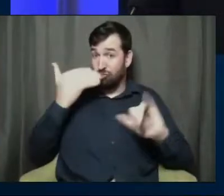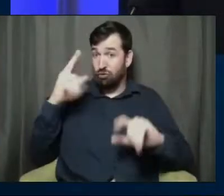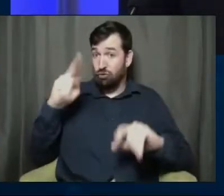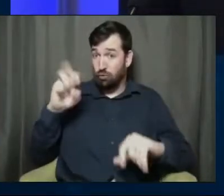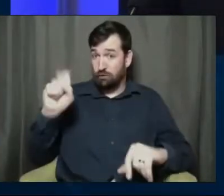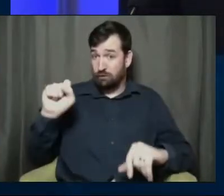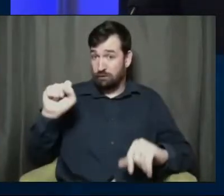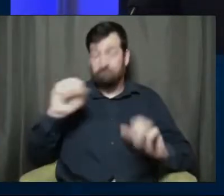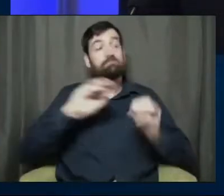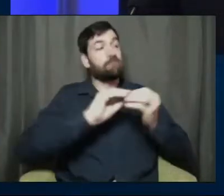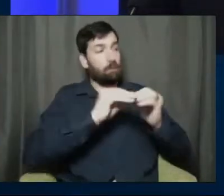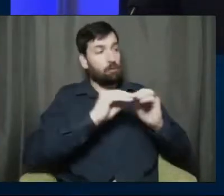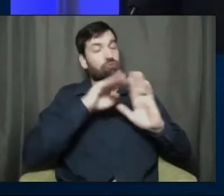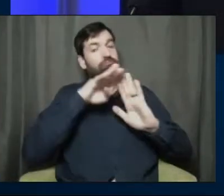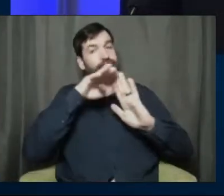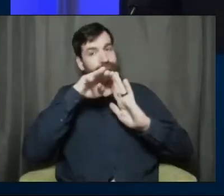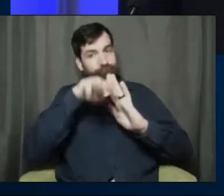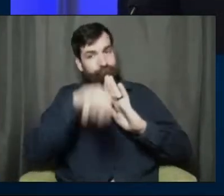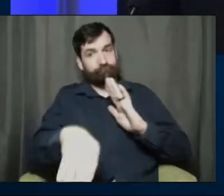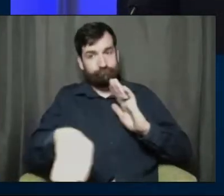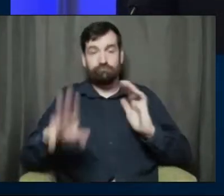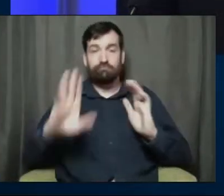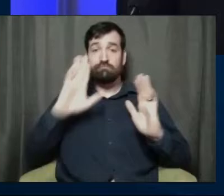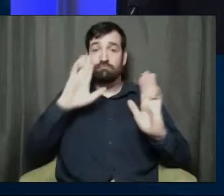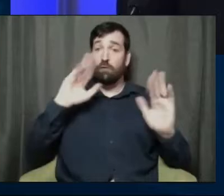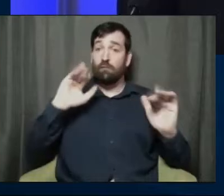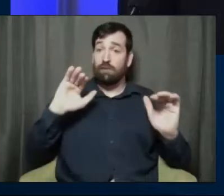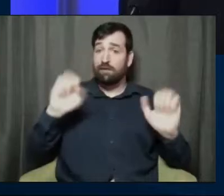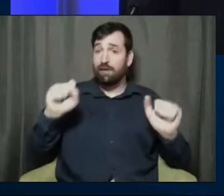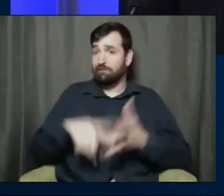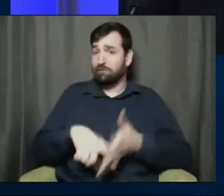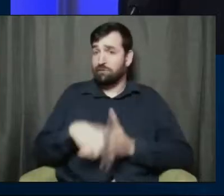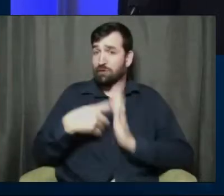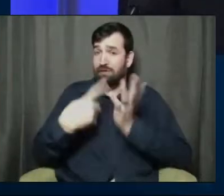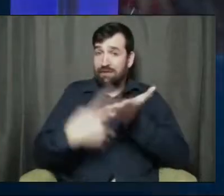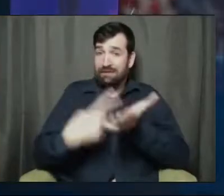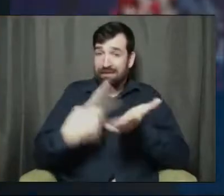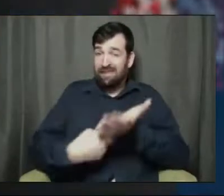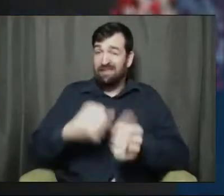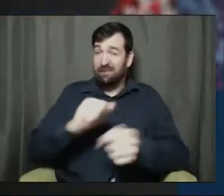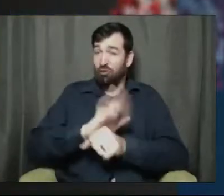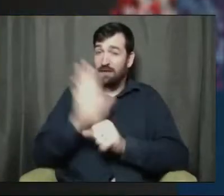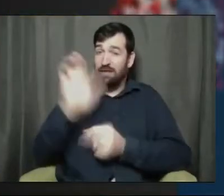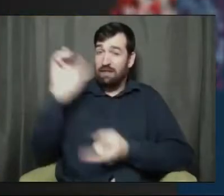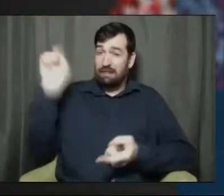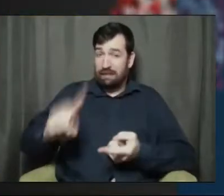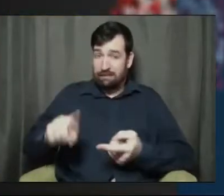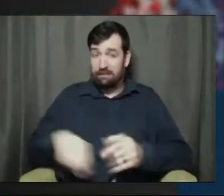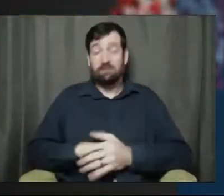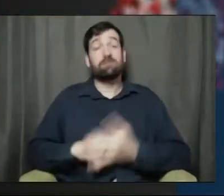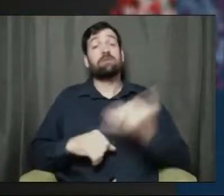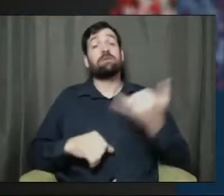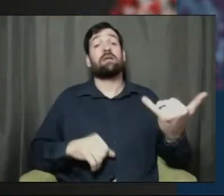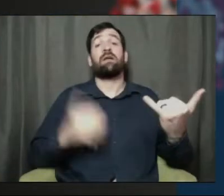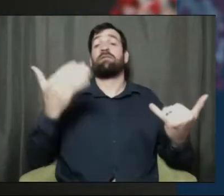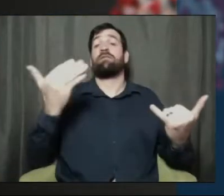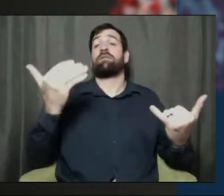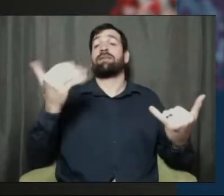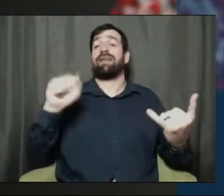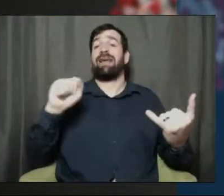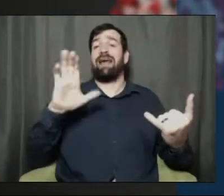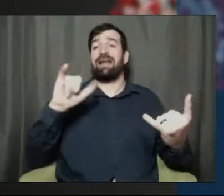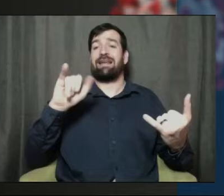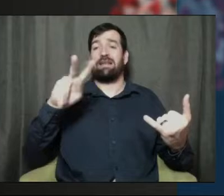down. Hopefully we can begin to discuss COVID less and less. Certainly today we have 15 active infections with 2 in